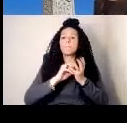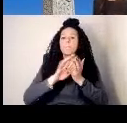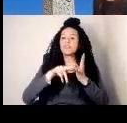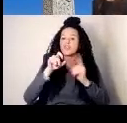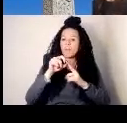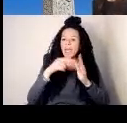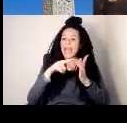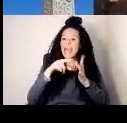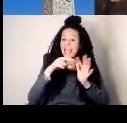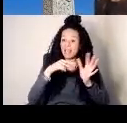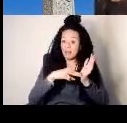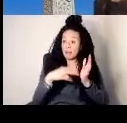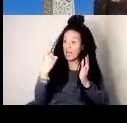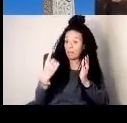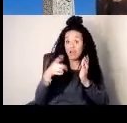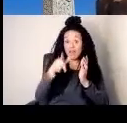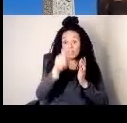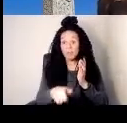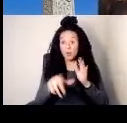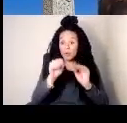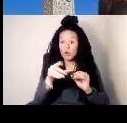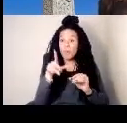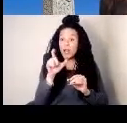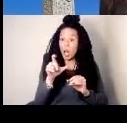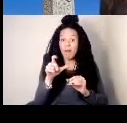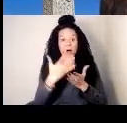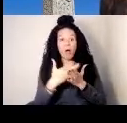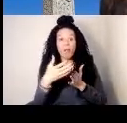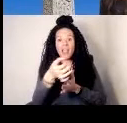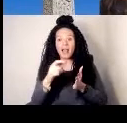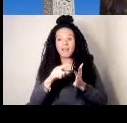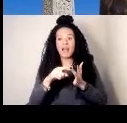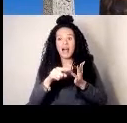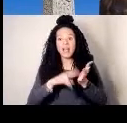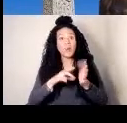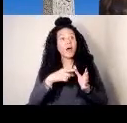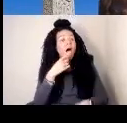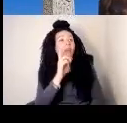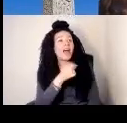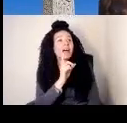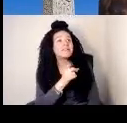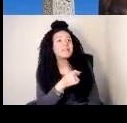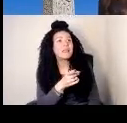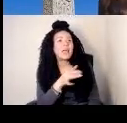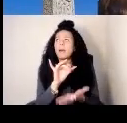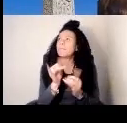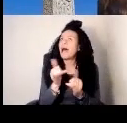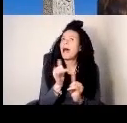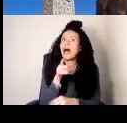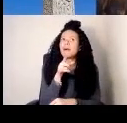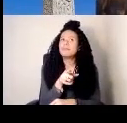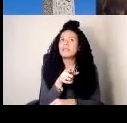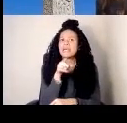had himself been a pupil of St. Columba on Iona. Yeah, look, that's it, isn't it? Perhaps he showed